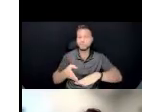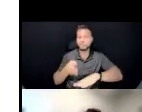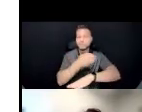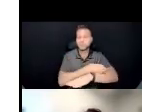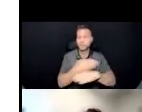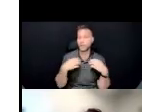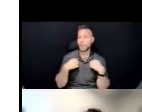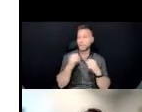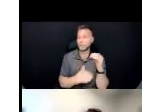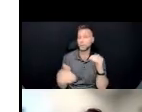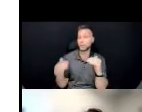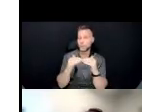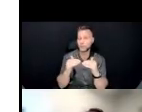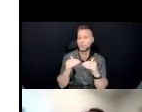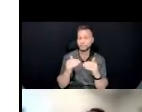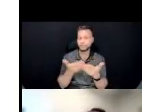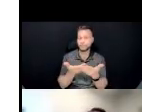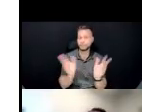Next slide.